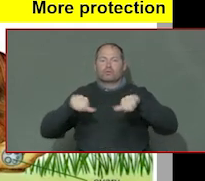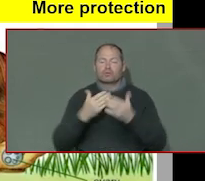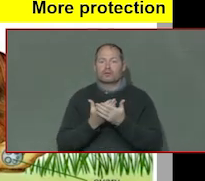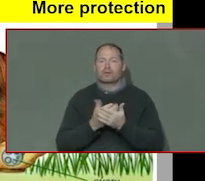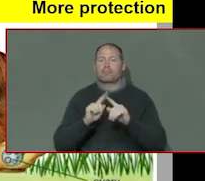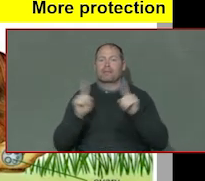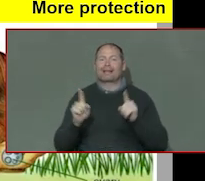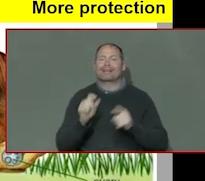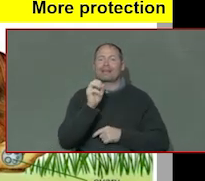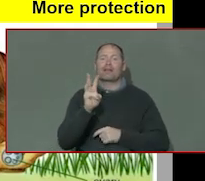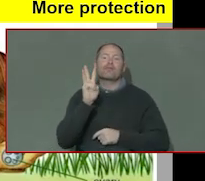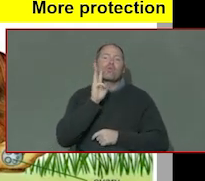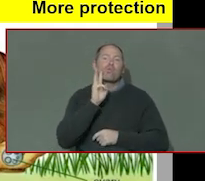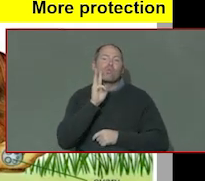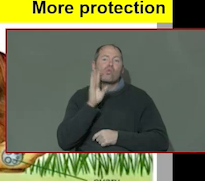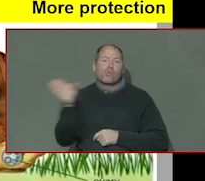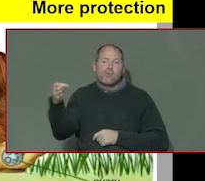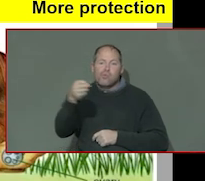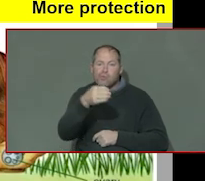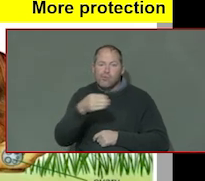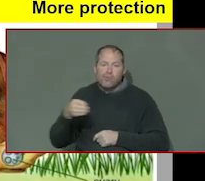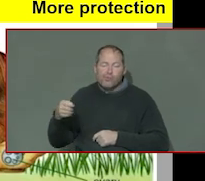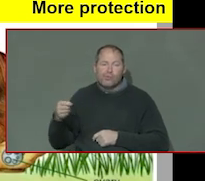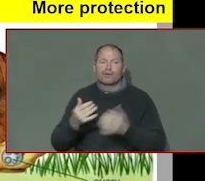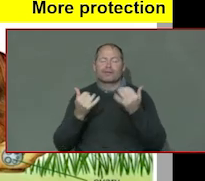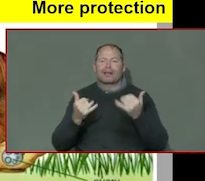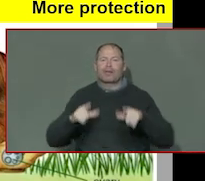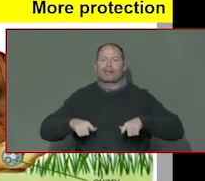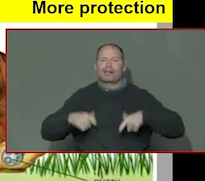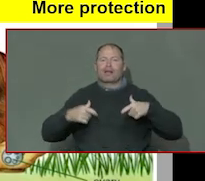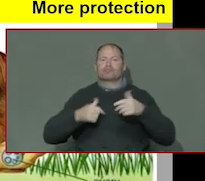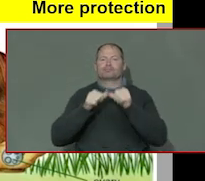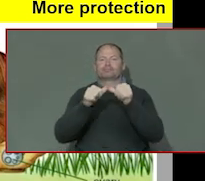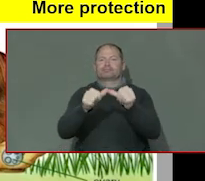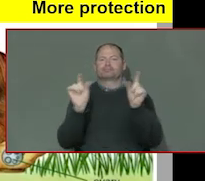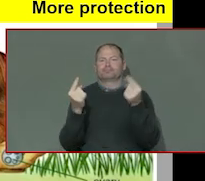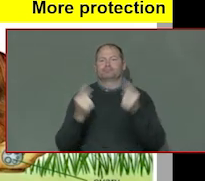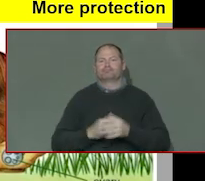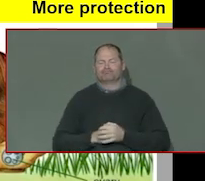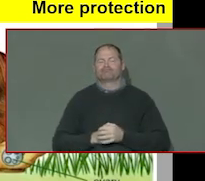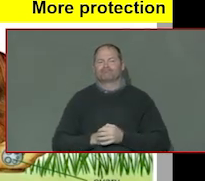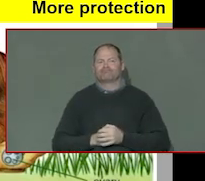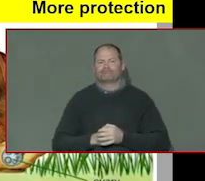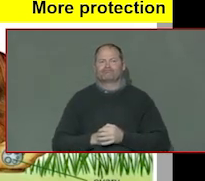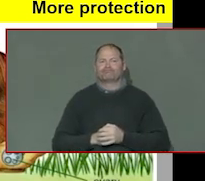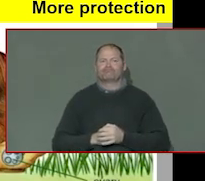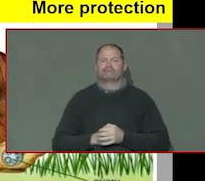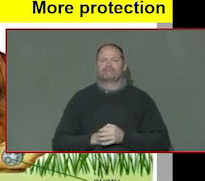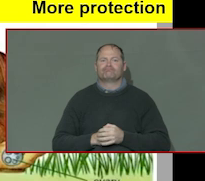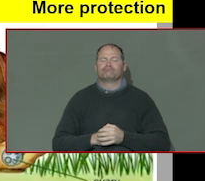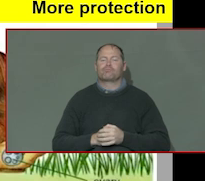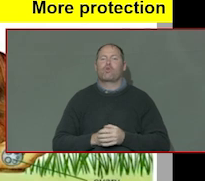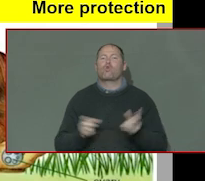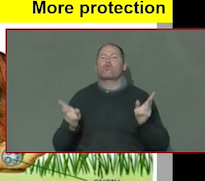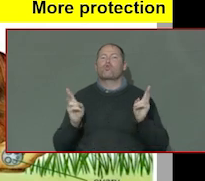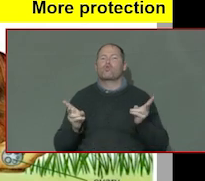fluid, it means that they are not going to be able to survive. Usually this will tell you there is a lot